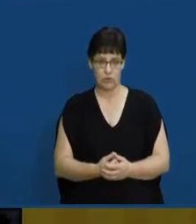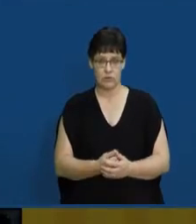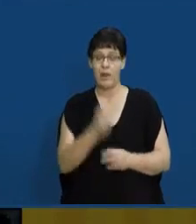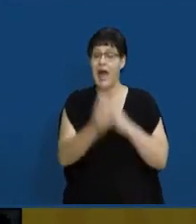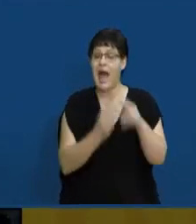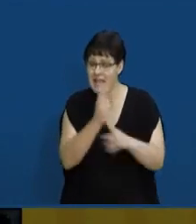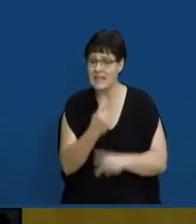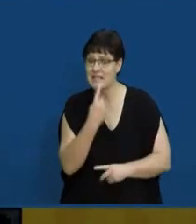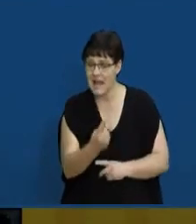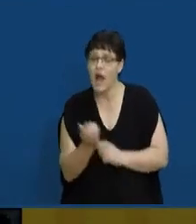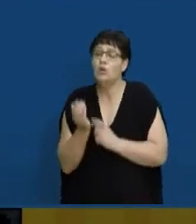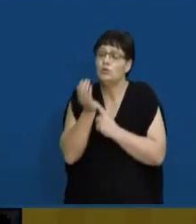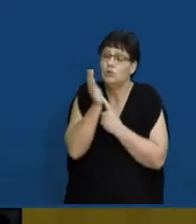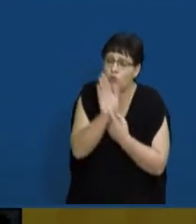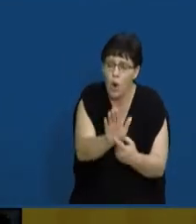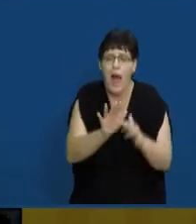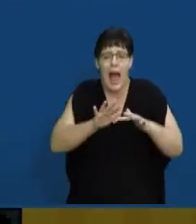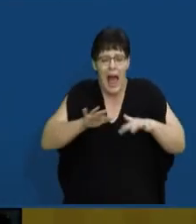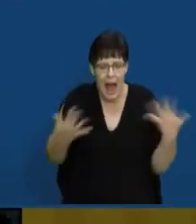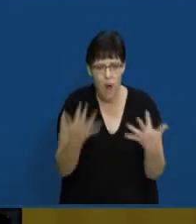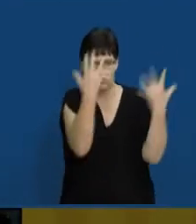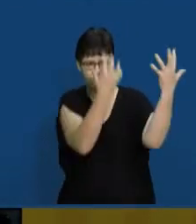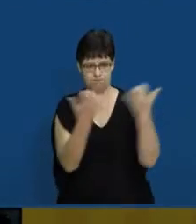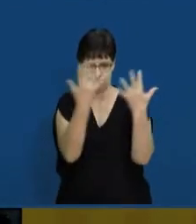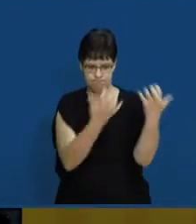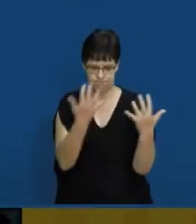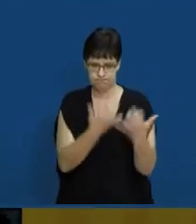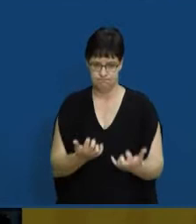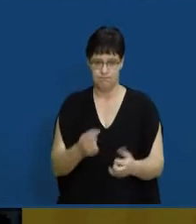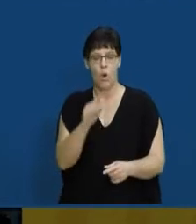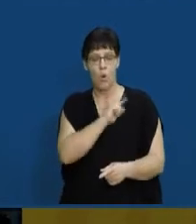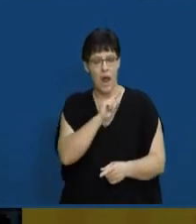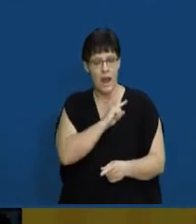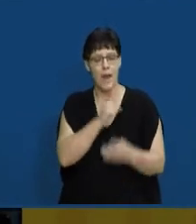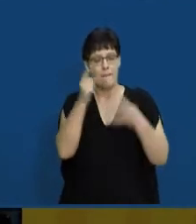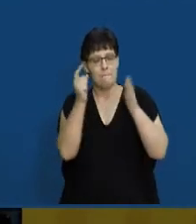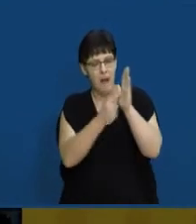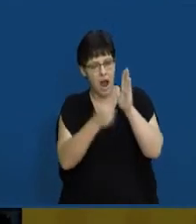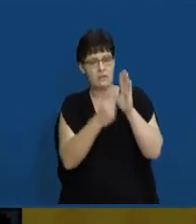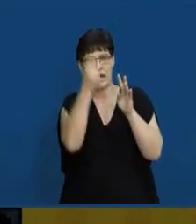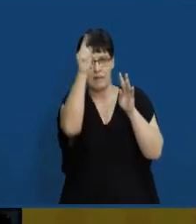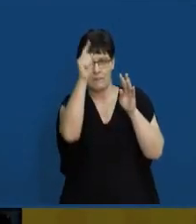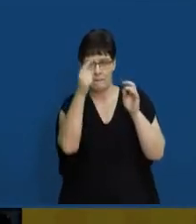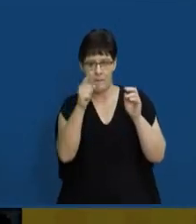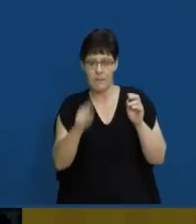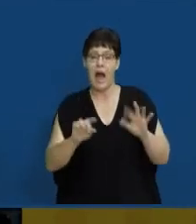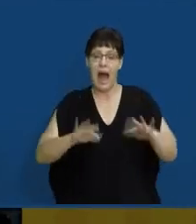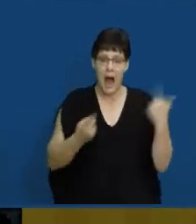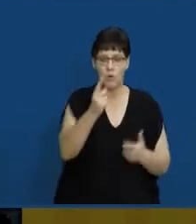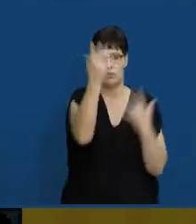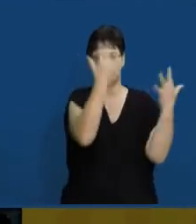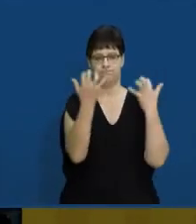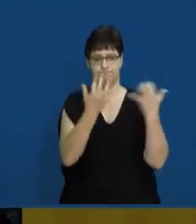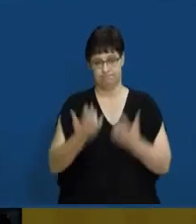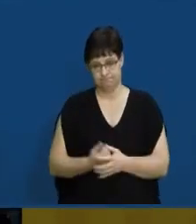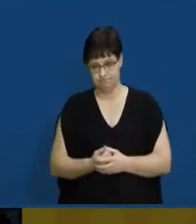this. Show your calculations because you get part marks being awarded for your calculations. And